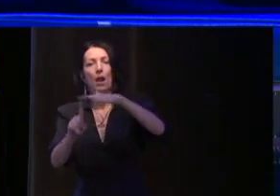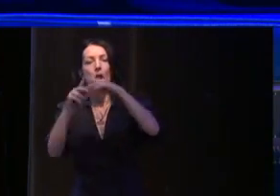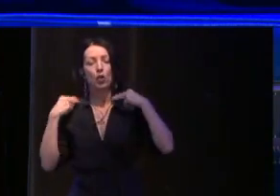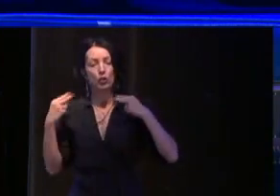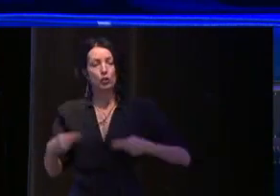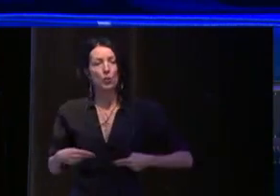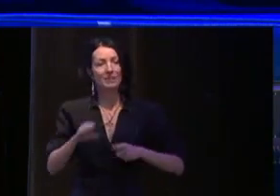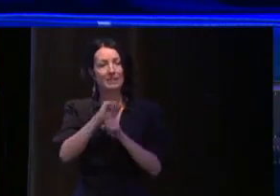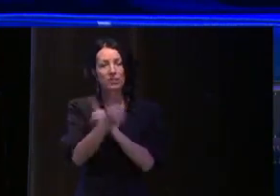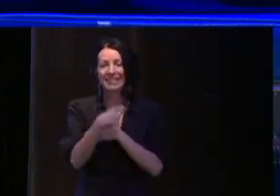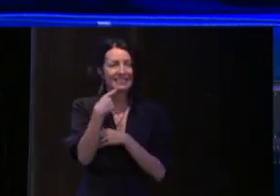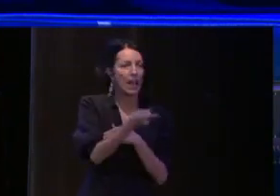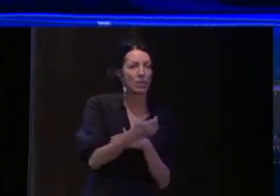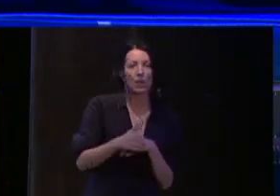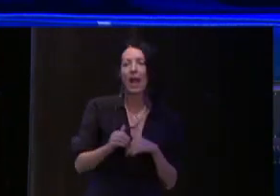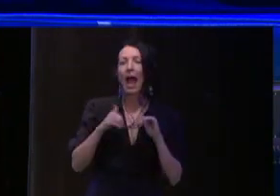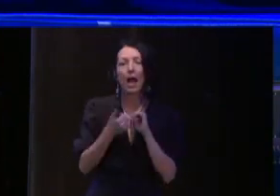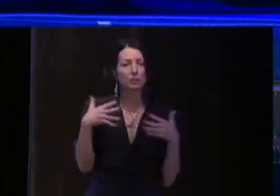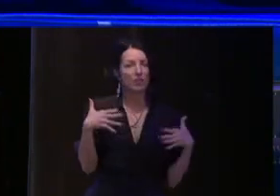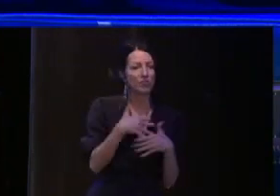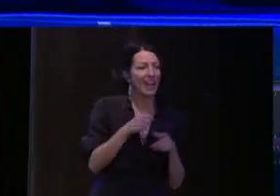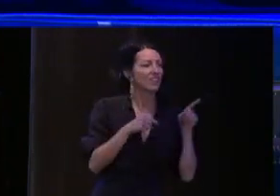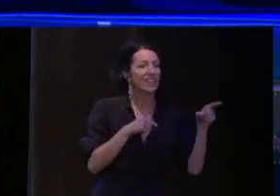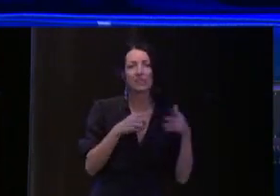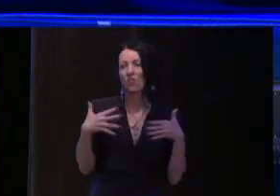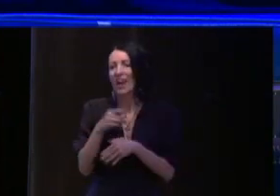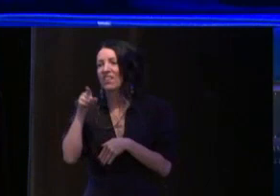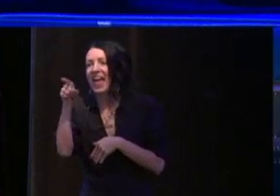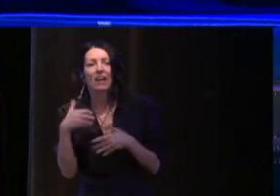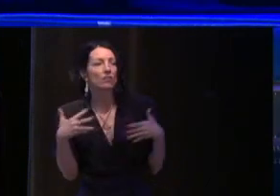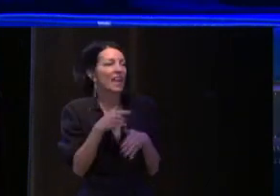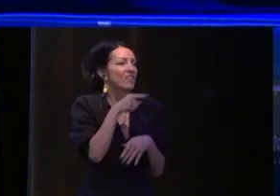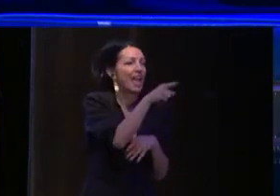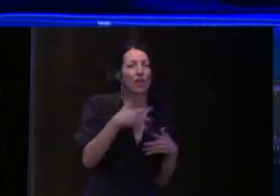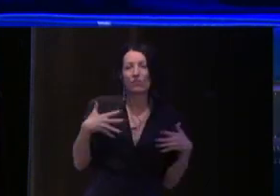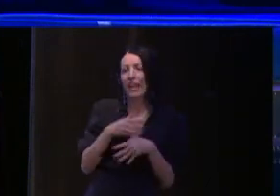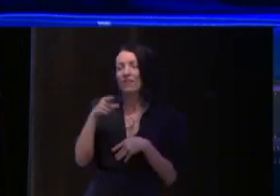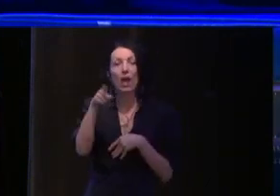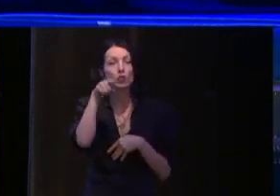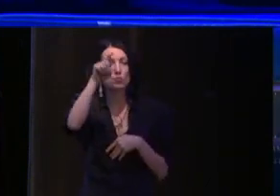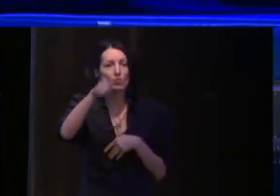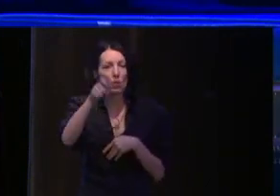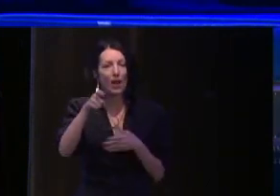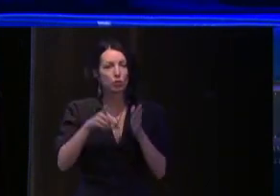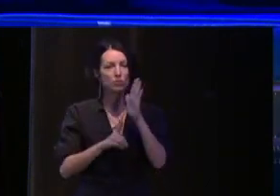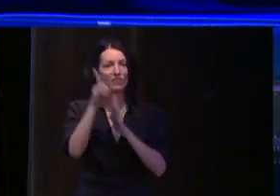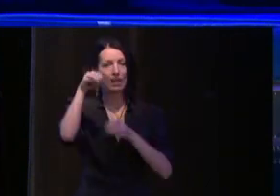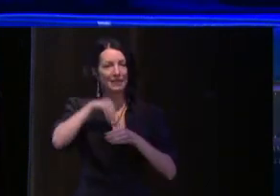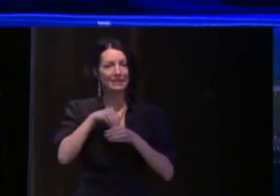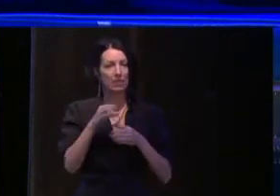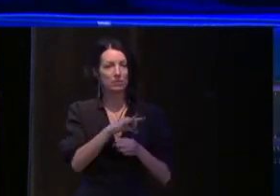by individuals telling you how much you should be afraid of this, that, and the other. You've got to develop